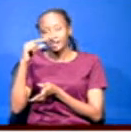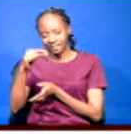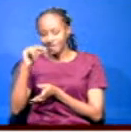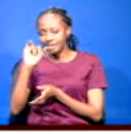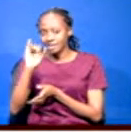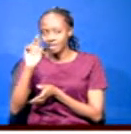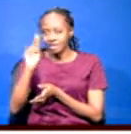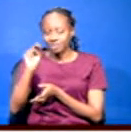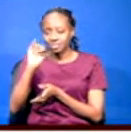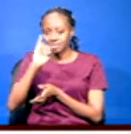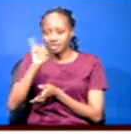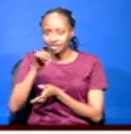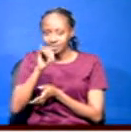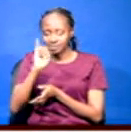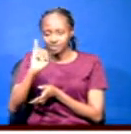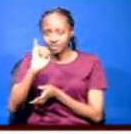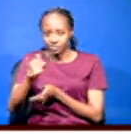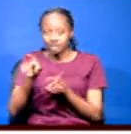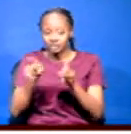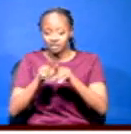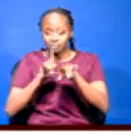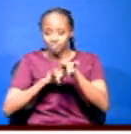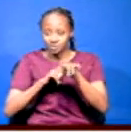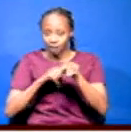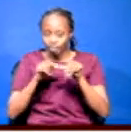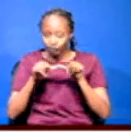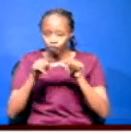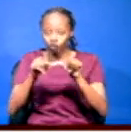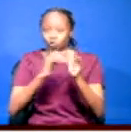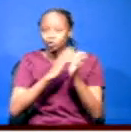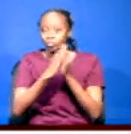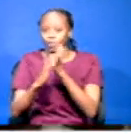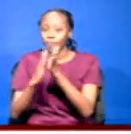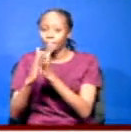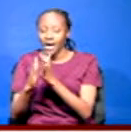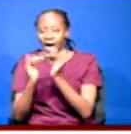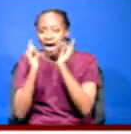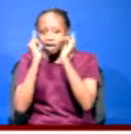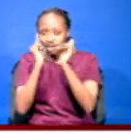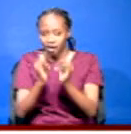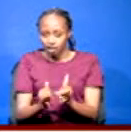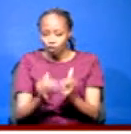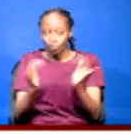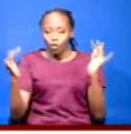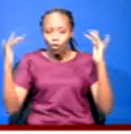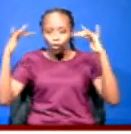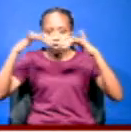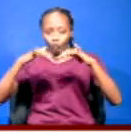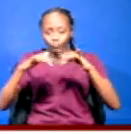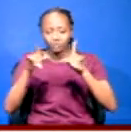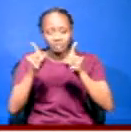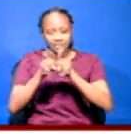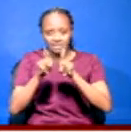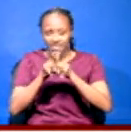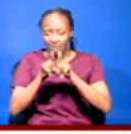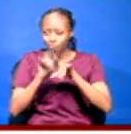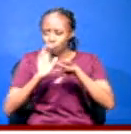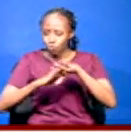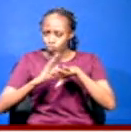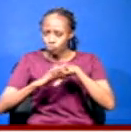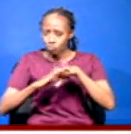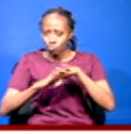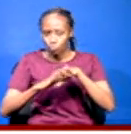we have gone a long way in preparation of a new conference, of a new curriculum for how we are going to